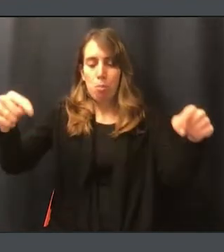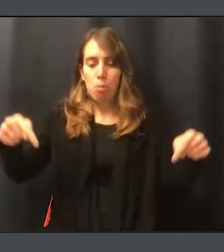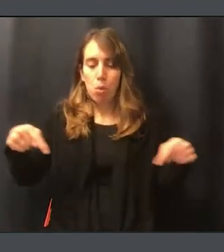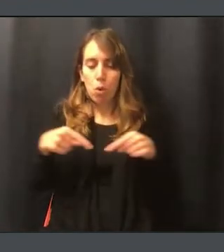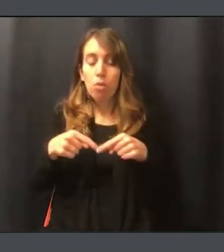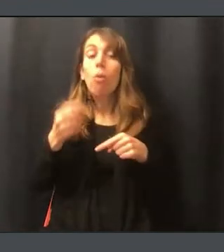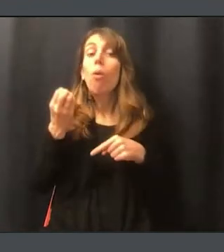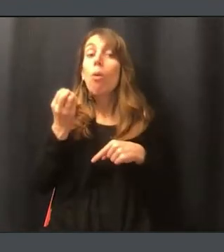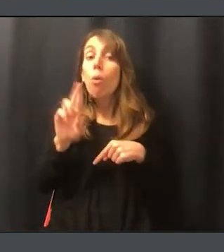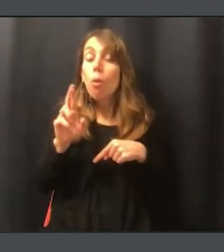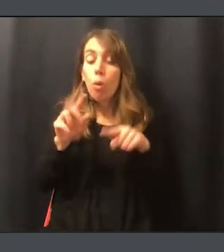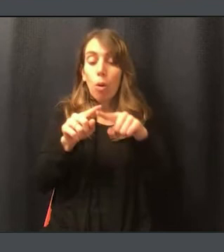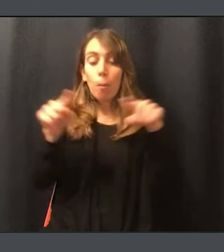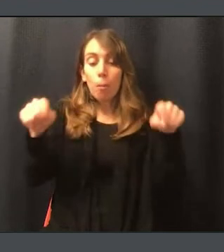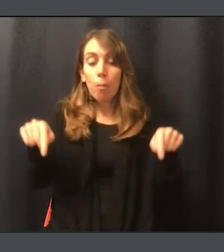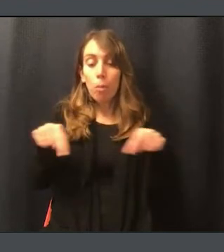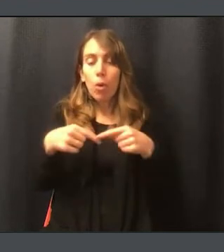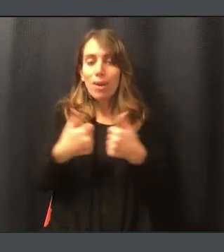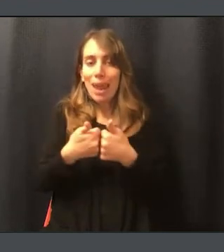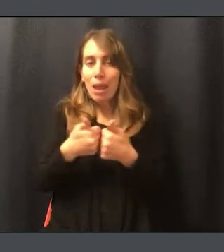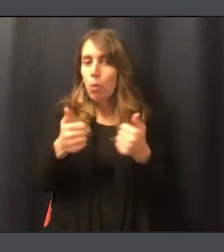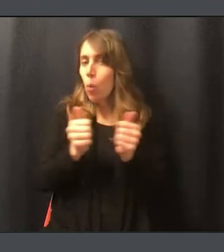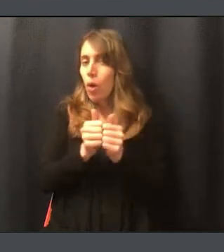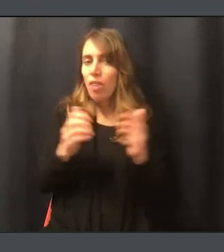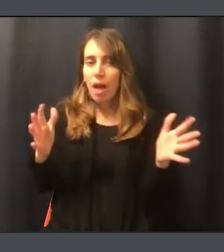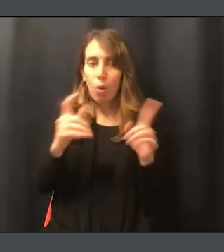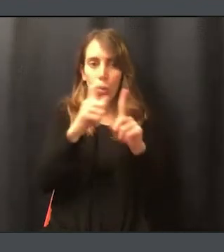that don't have any words on them.